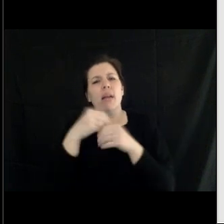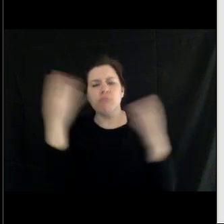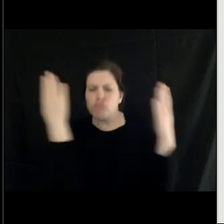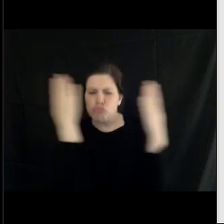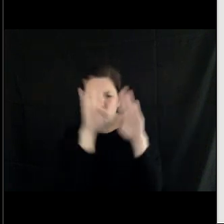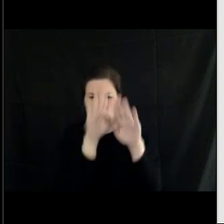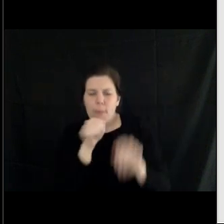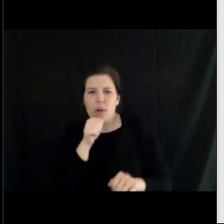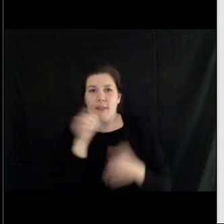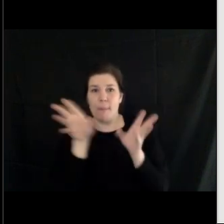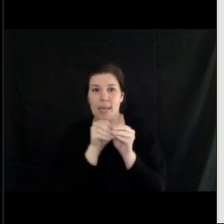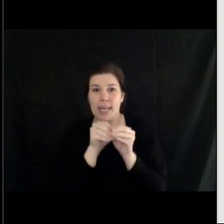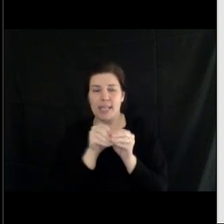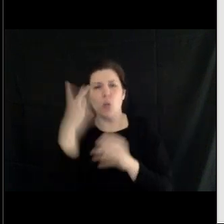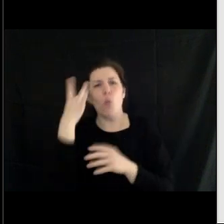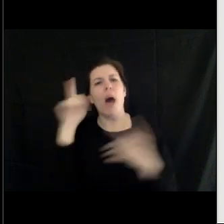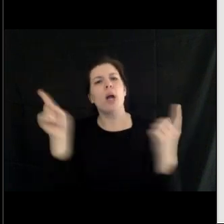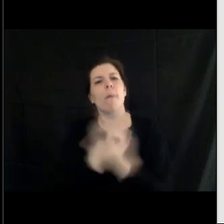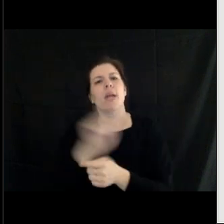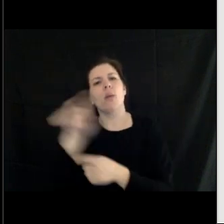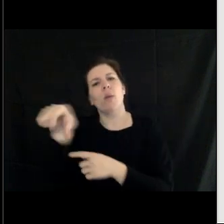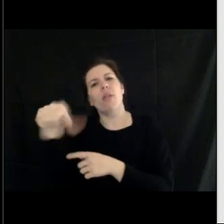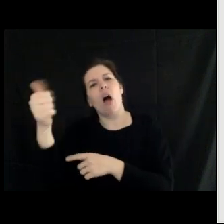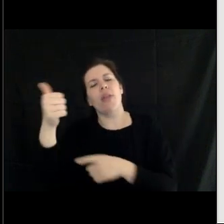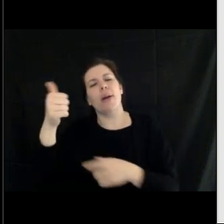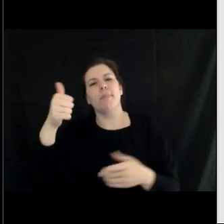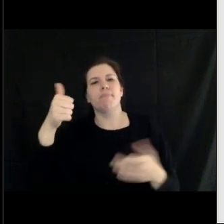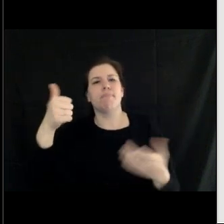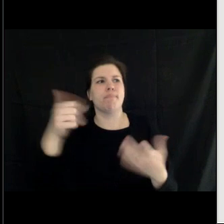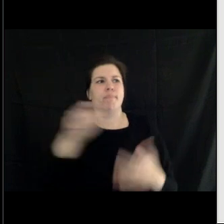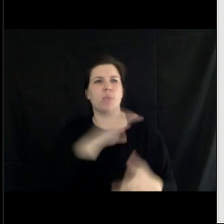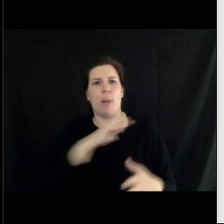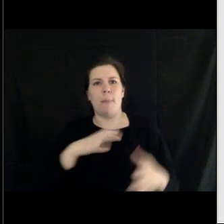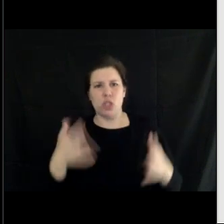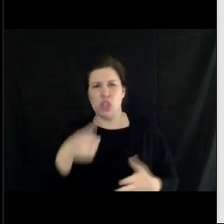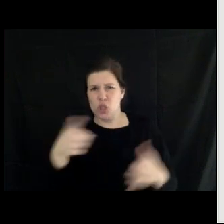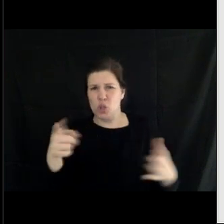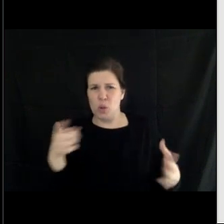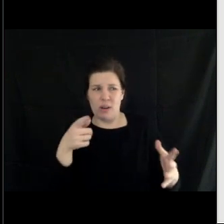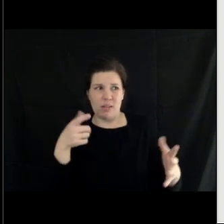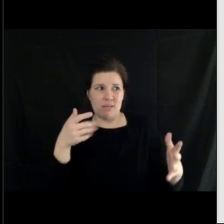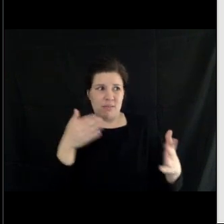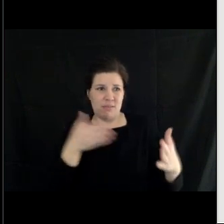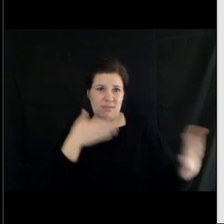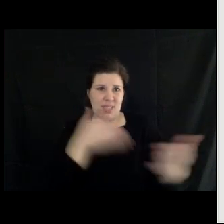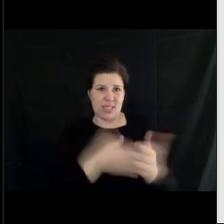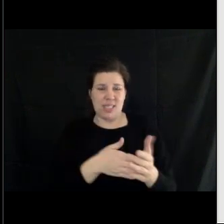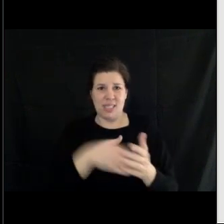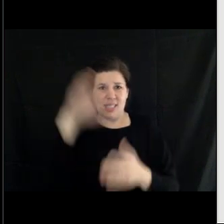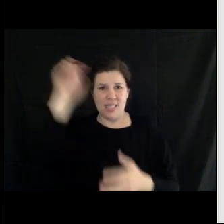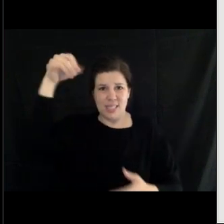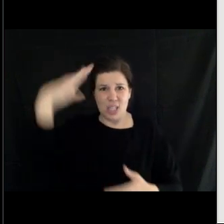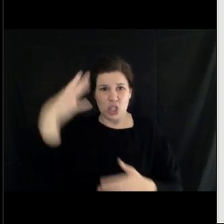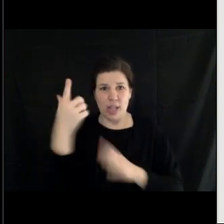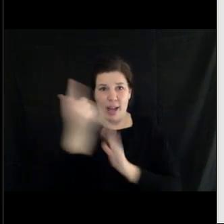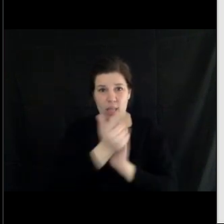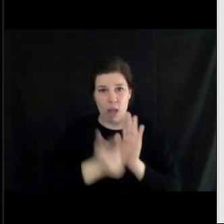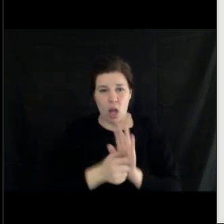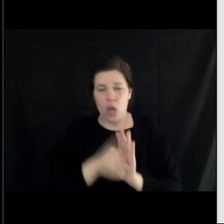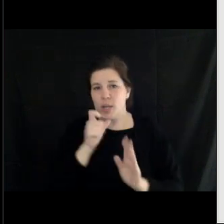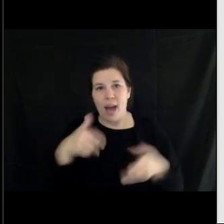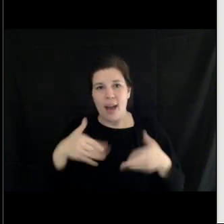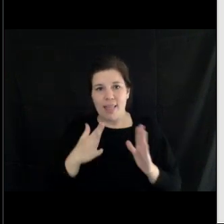meeting with other city commissioners up there in a closed door meeting. You're in violation of the Sunshine Law, and you're not allowed to direct staff. That's